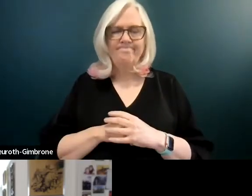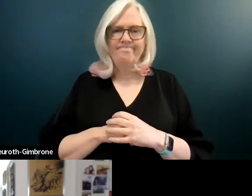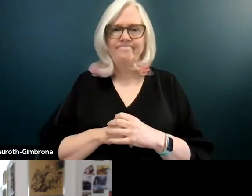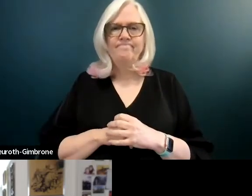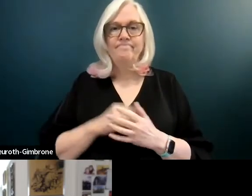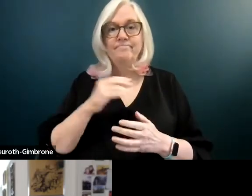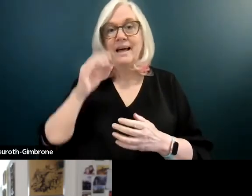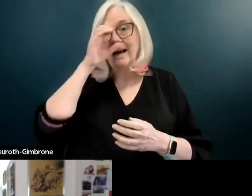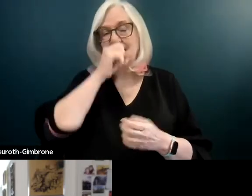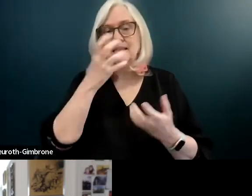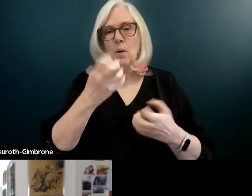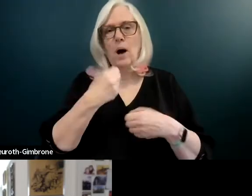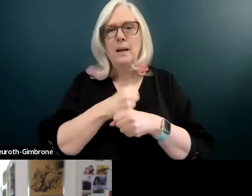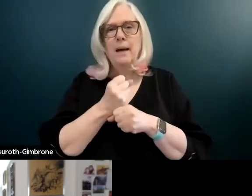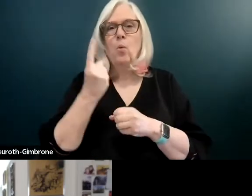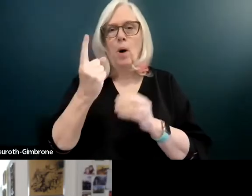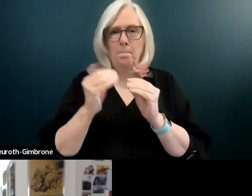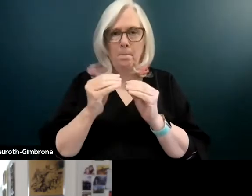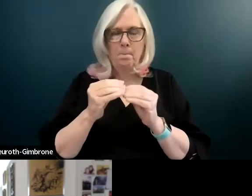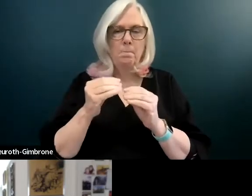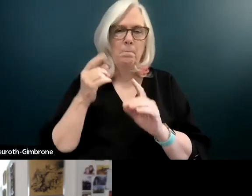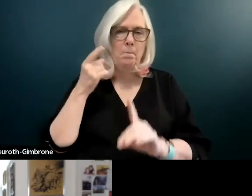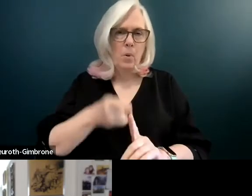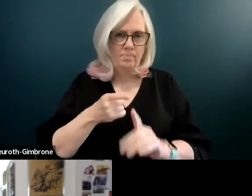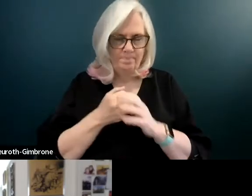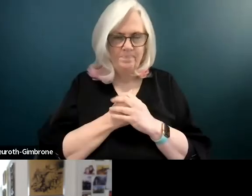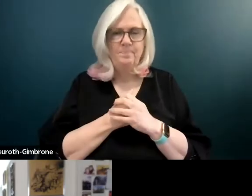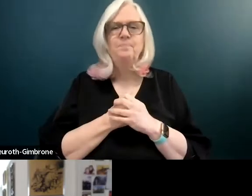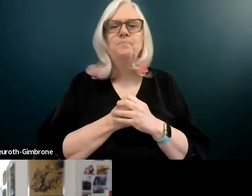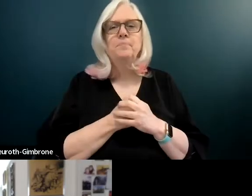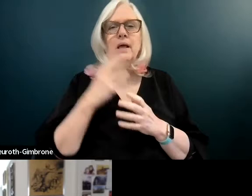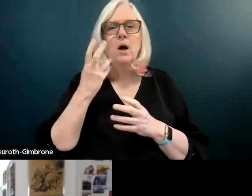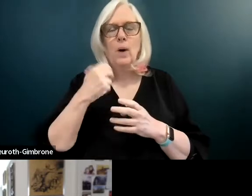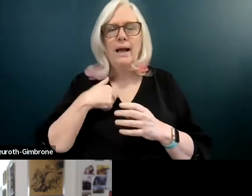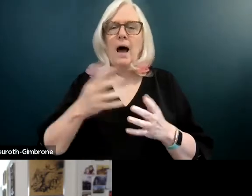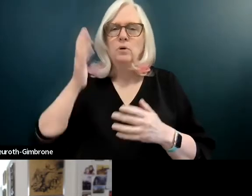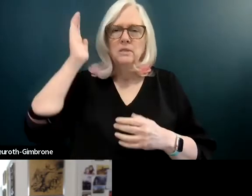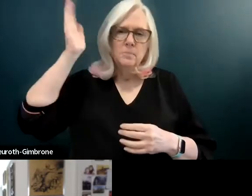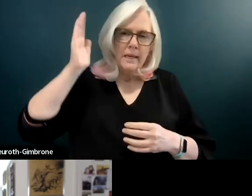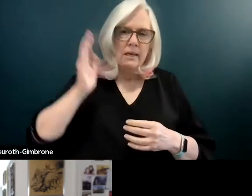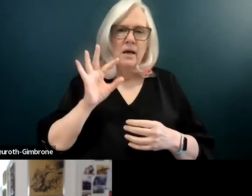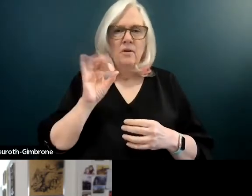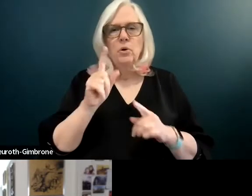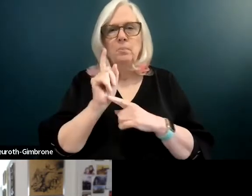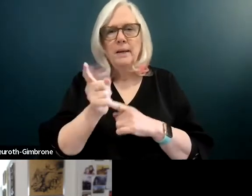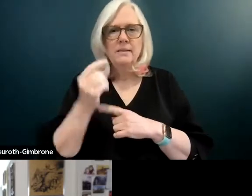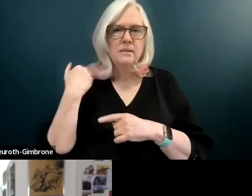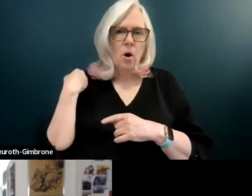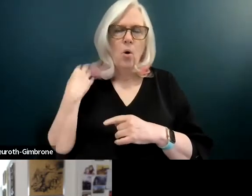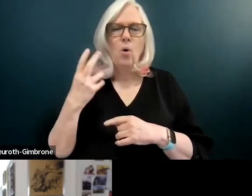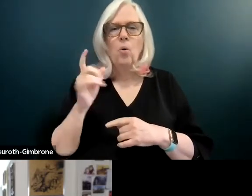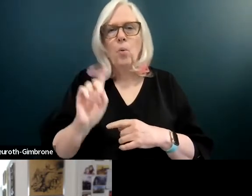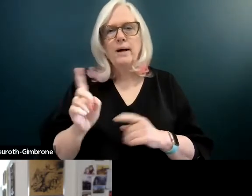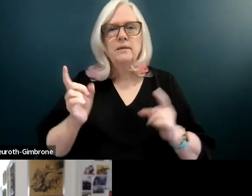And I guess I want to make one other point, and that is, what I was speaking about a few minutes ago, where something could